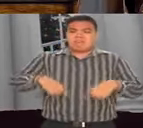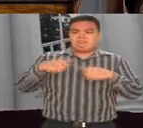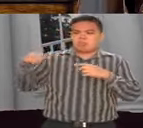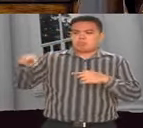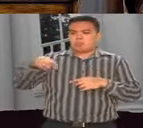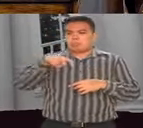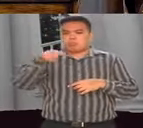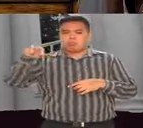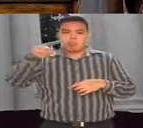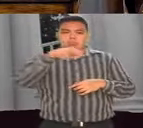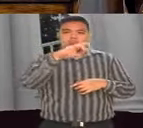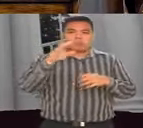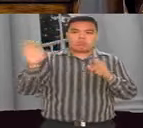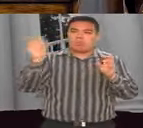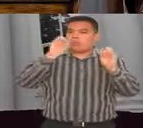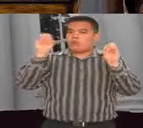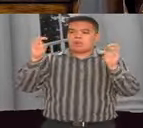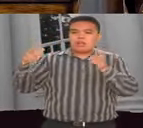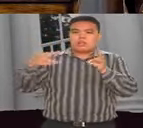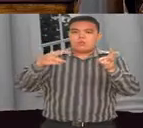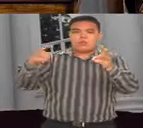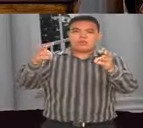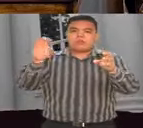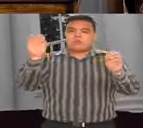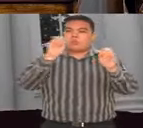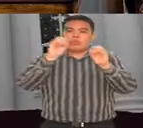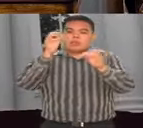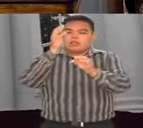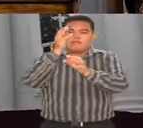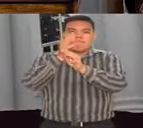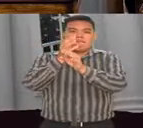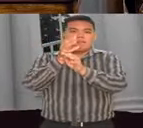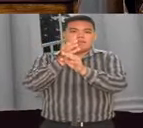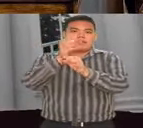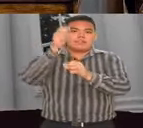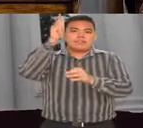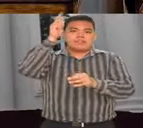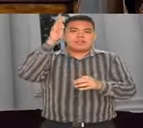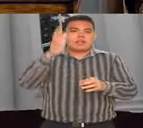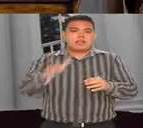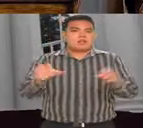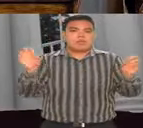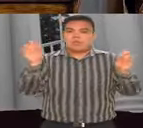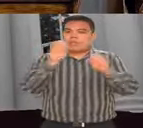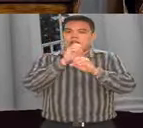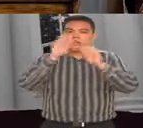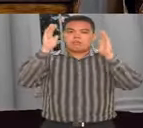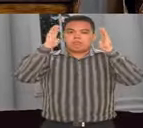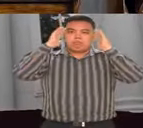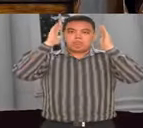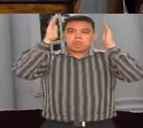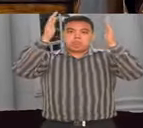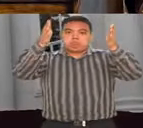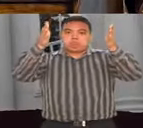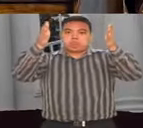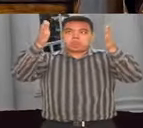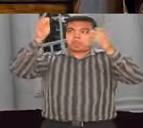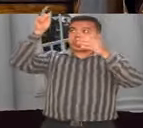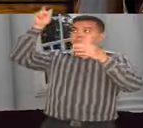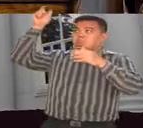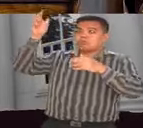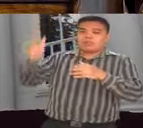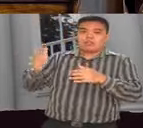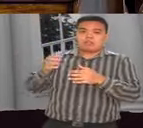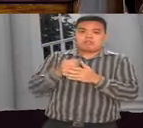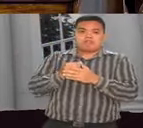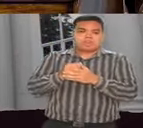paligoy-ligoy lang. Nga naman, walay direction, walay faith in God. when we leave this world, ang